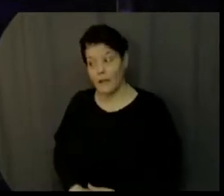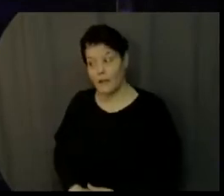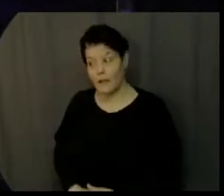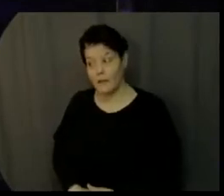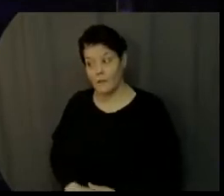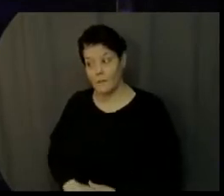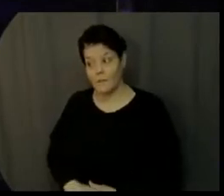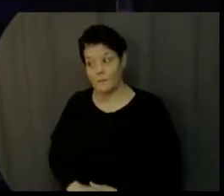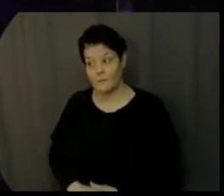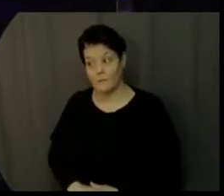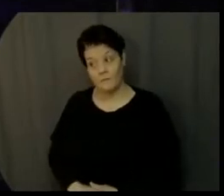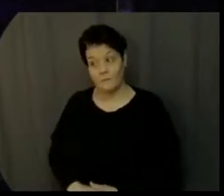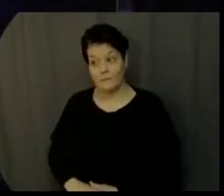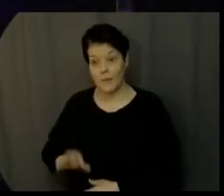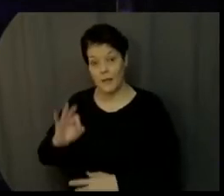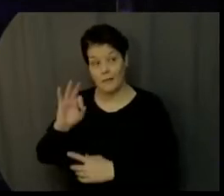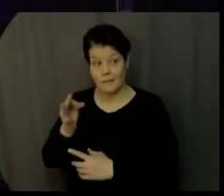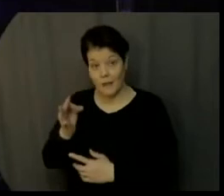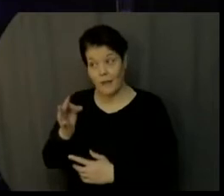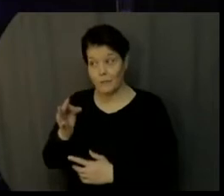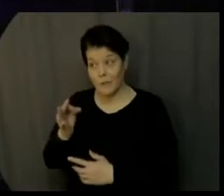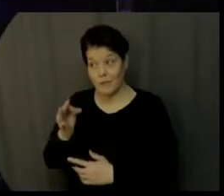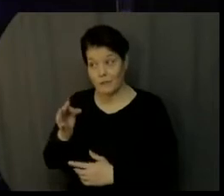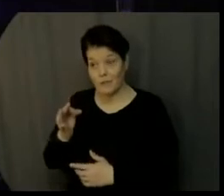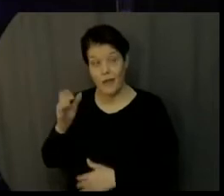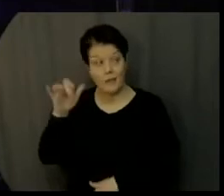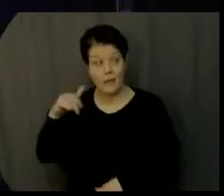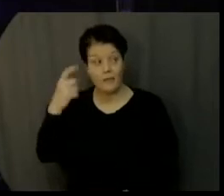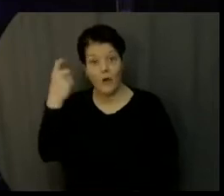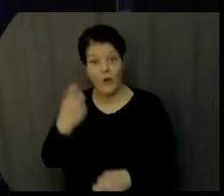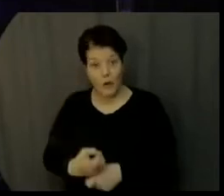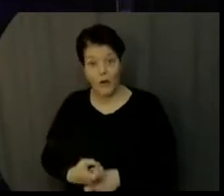going to be hard to get it in 9 minutes and 45 seconds.